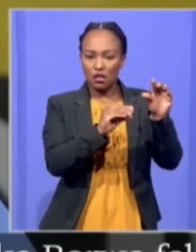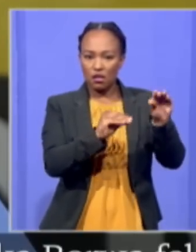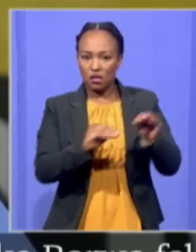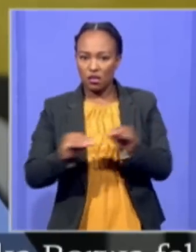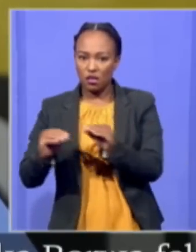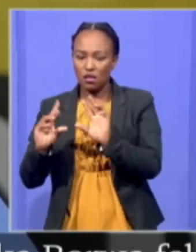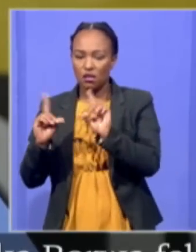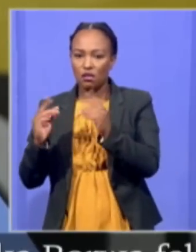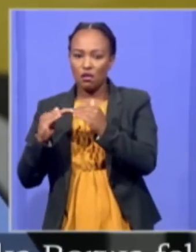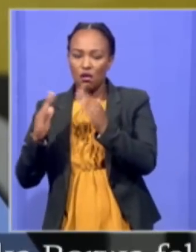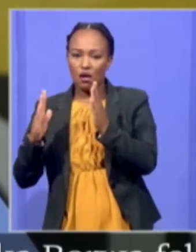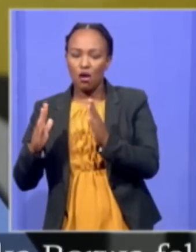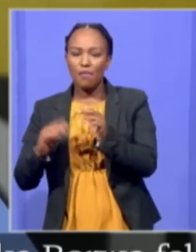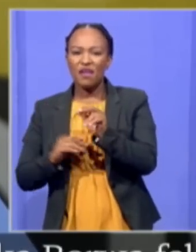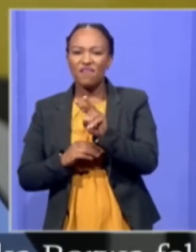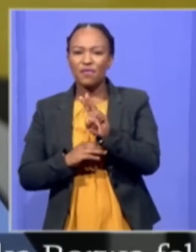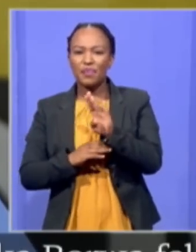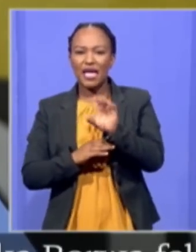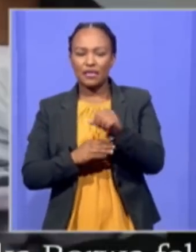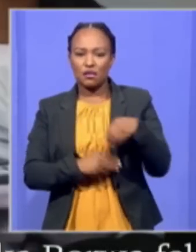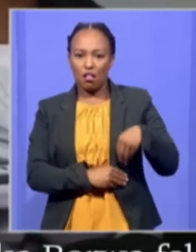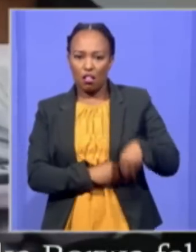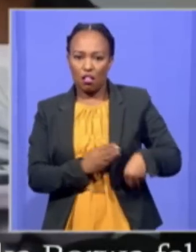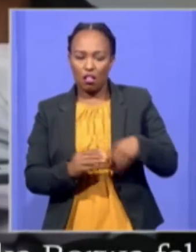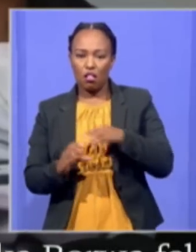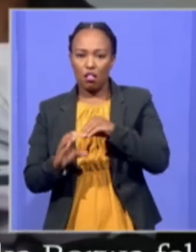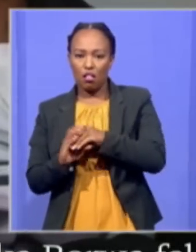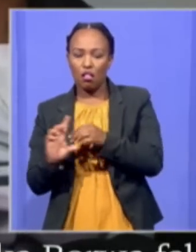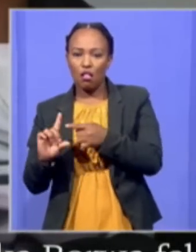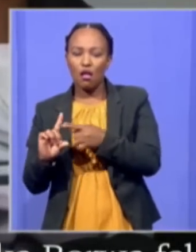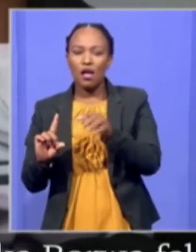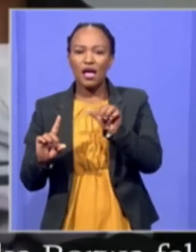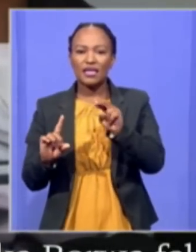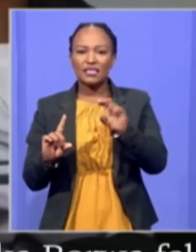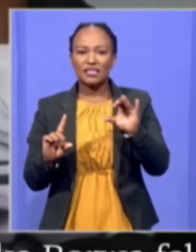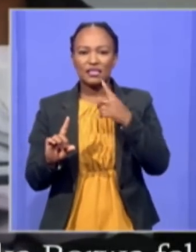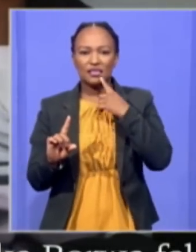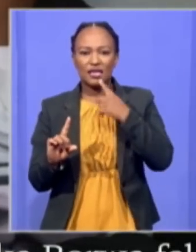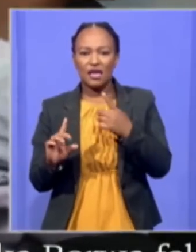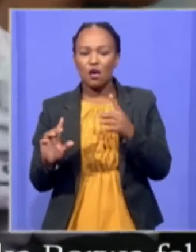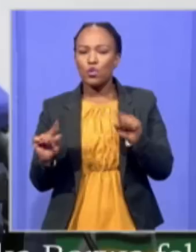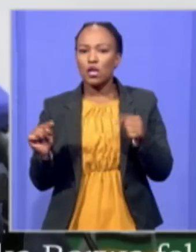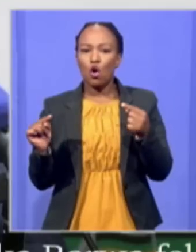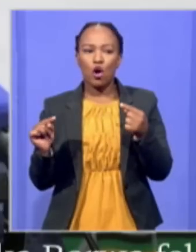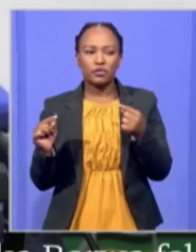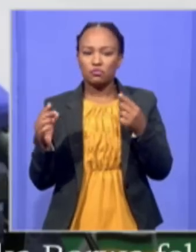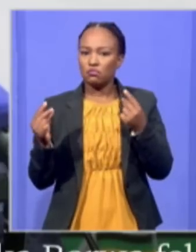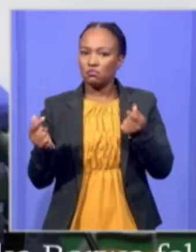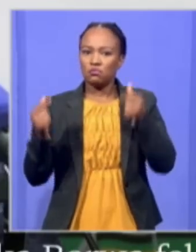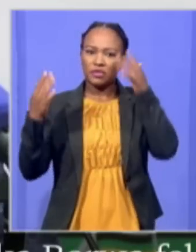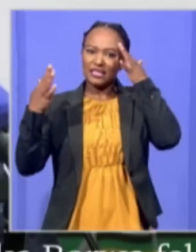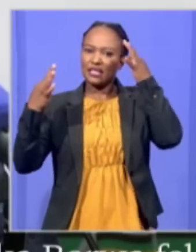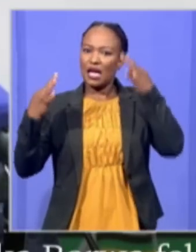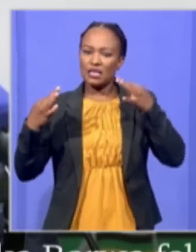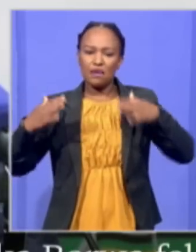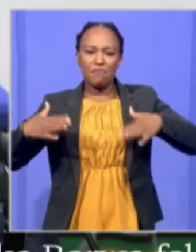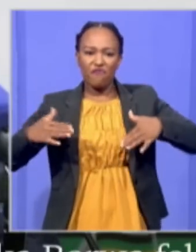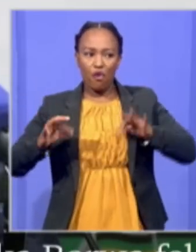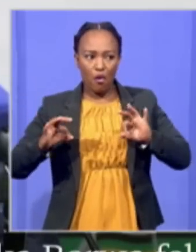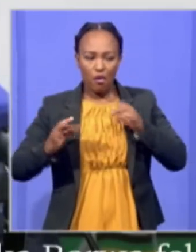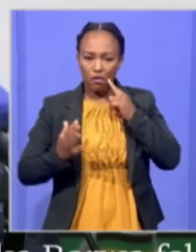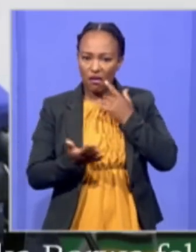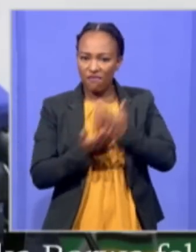VBS kgatlhanong le yena. ANC le go lo bjalo e re ka se fofe pele moropa o lla. The ANC is guided by